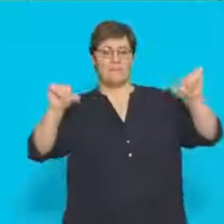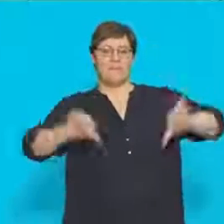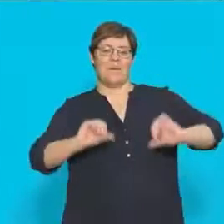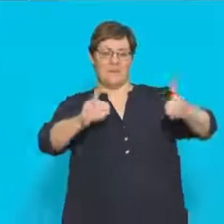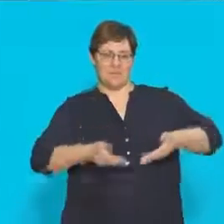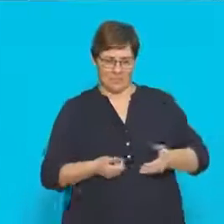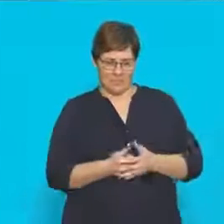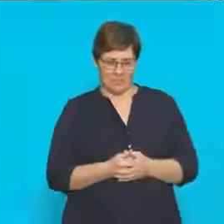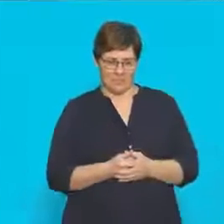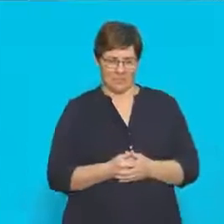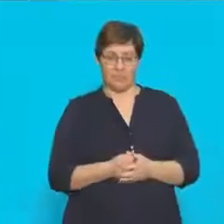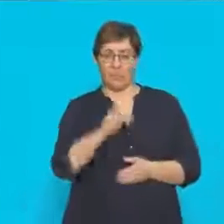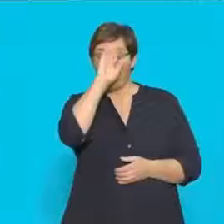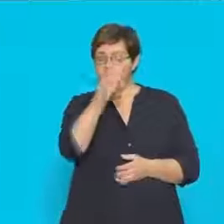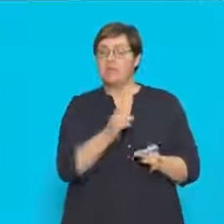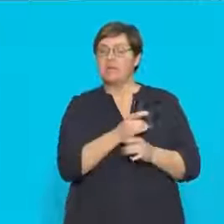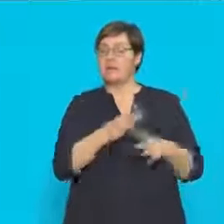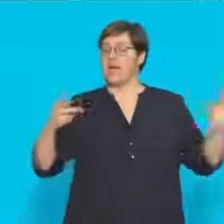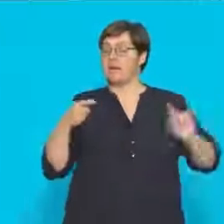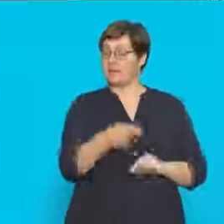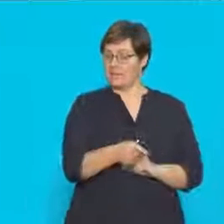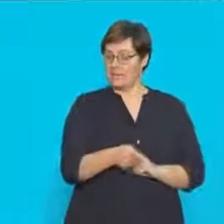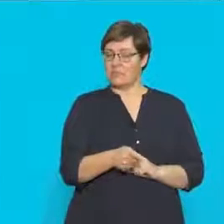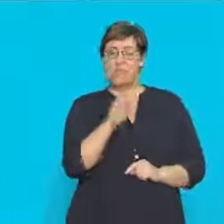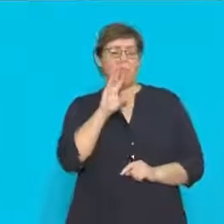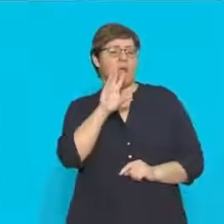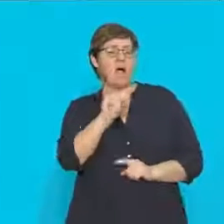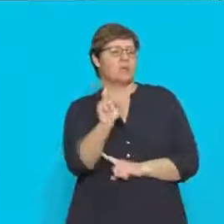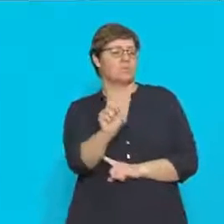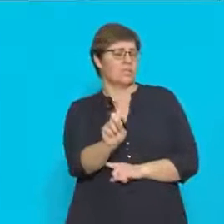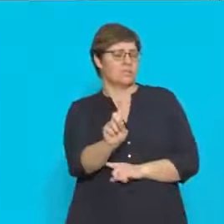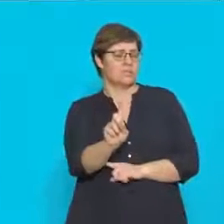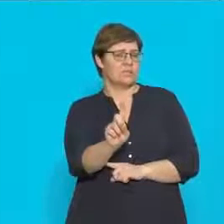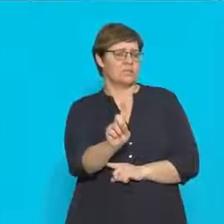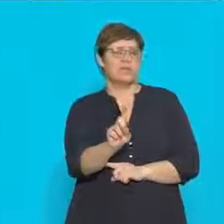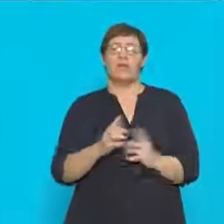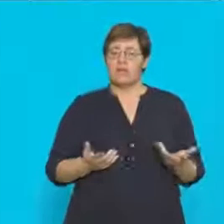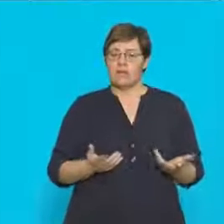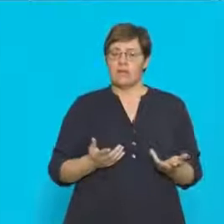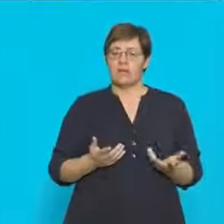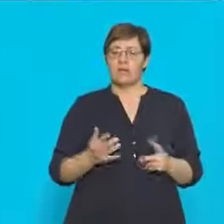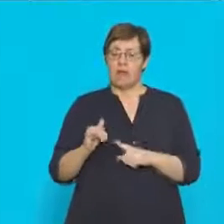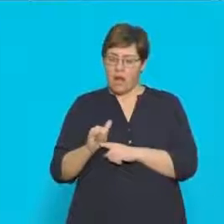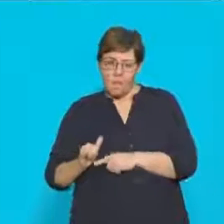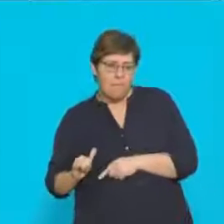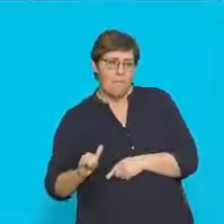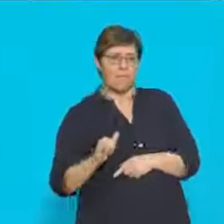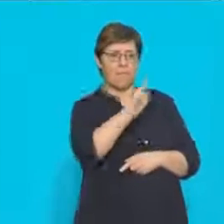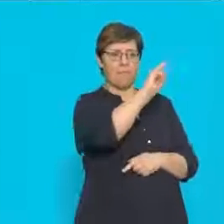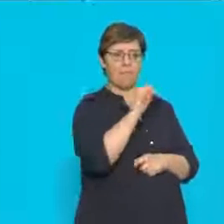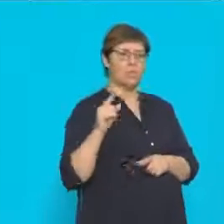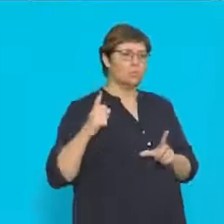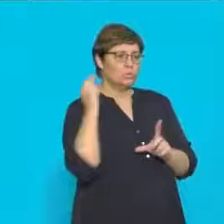Hi, welcome back. Remember when we started the session, we asked the question about how a pilot would know in